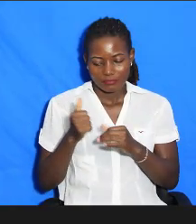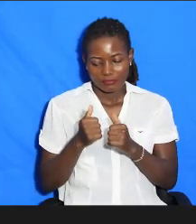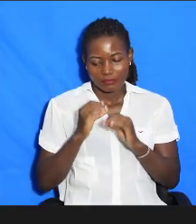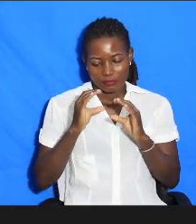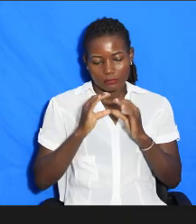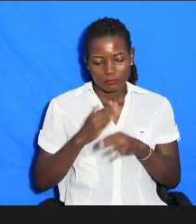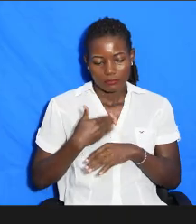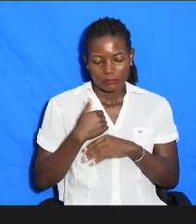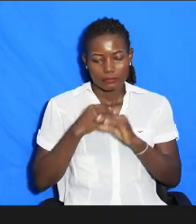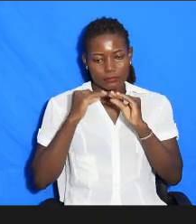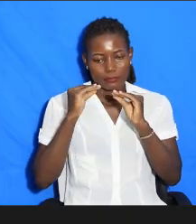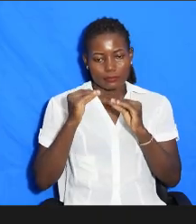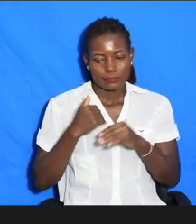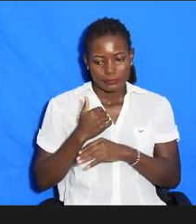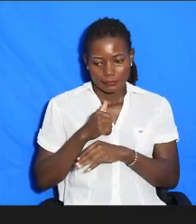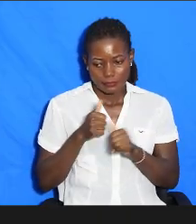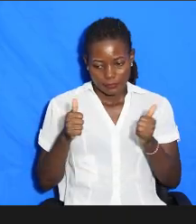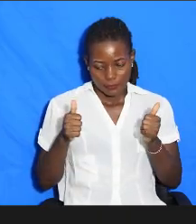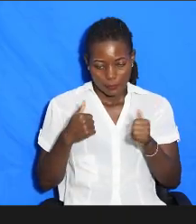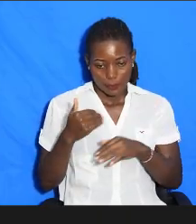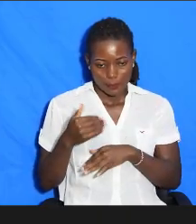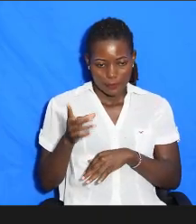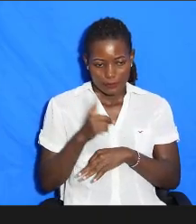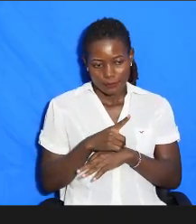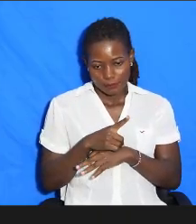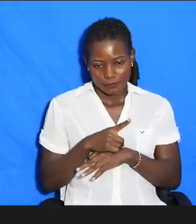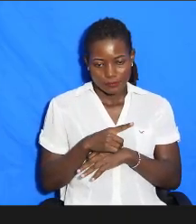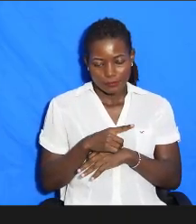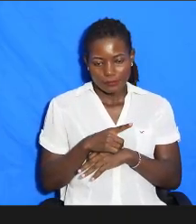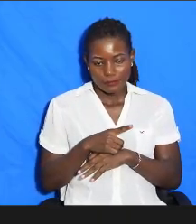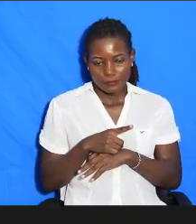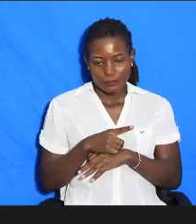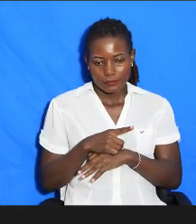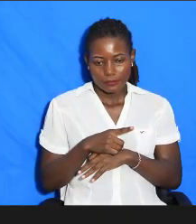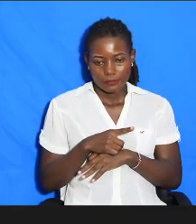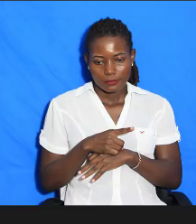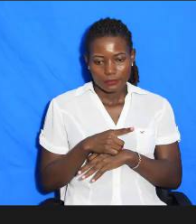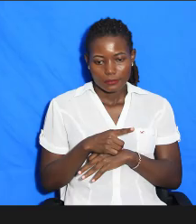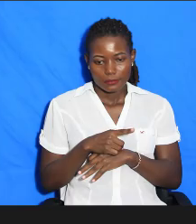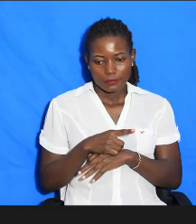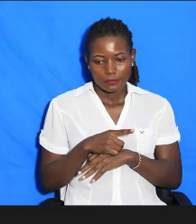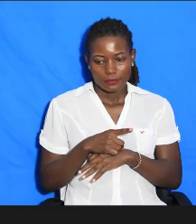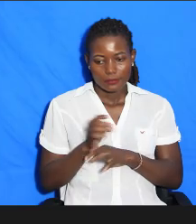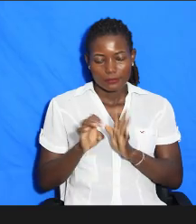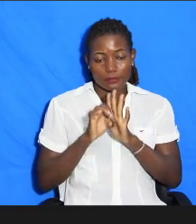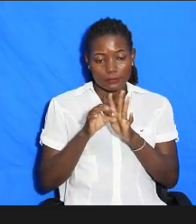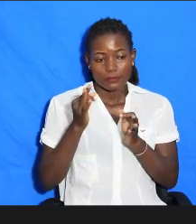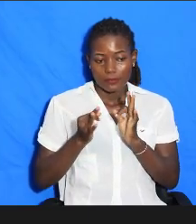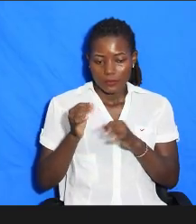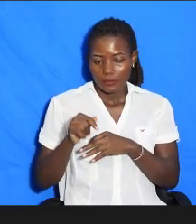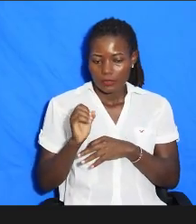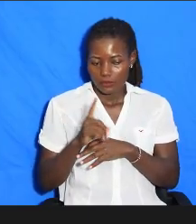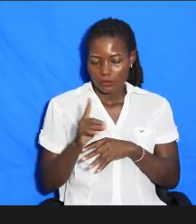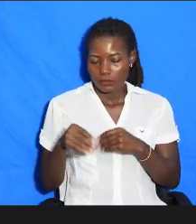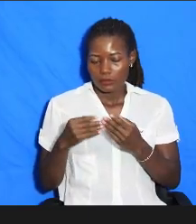well is that on every day it's that's if for example let's say today you're supposed to give